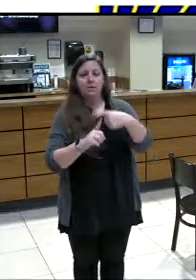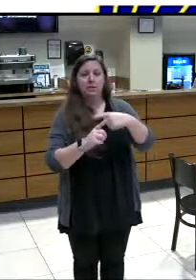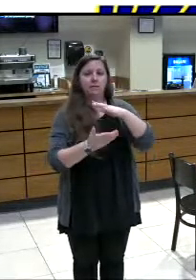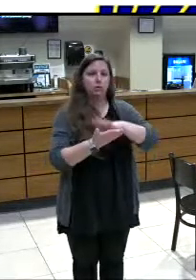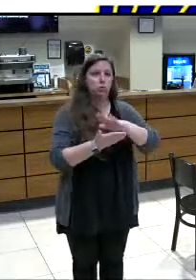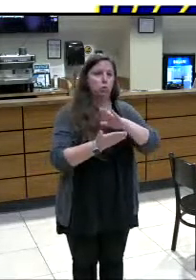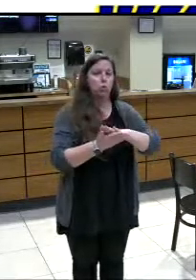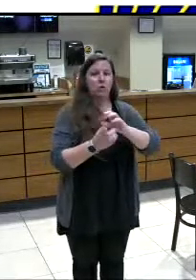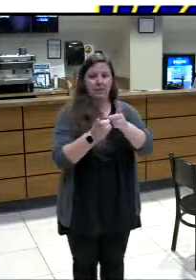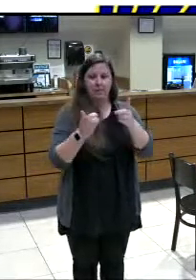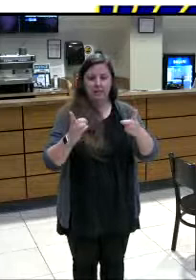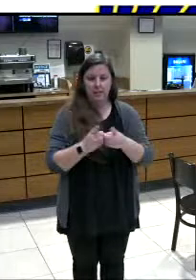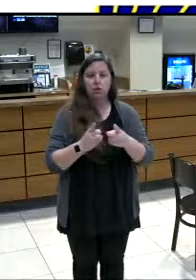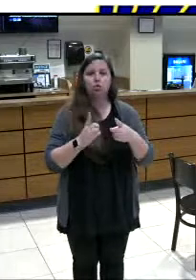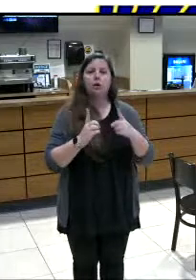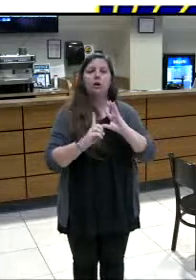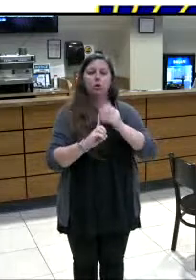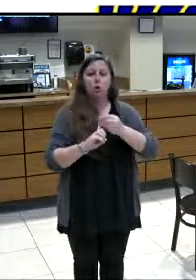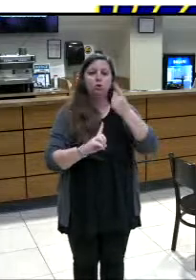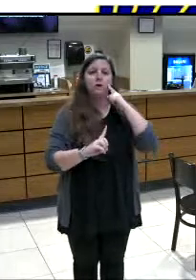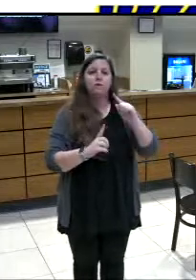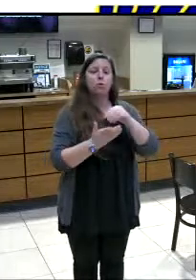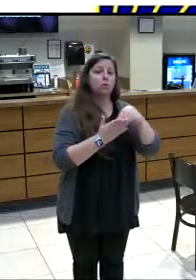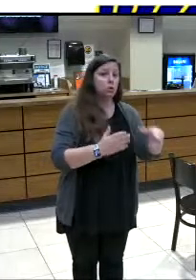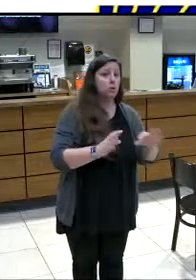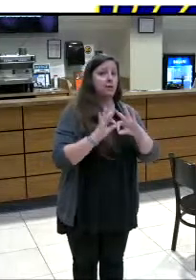for students, families, and employees.